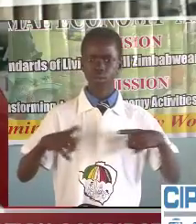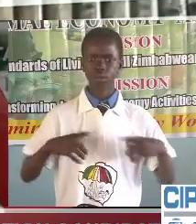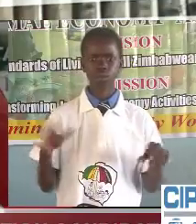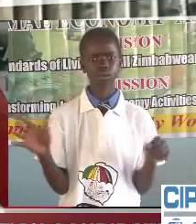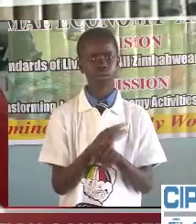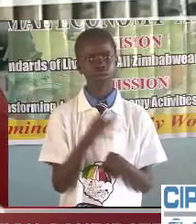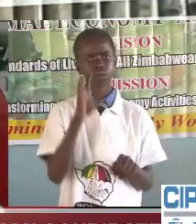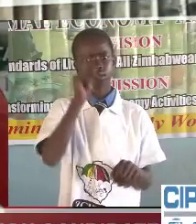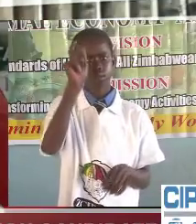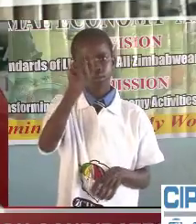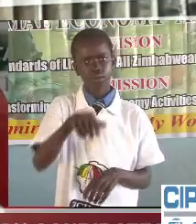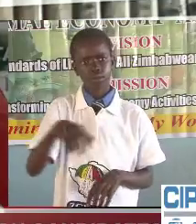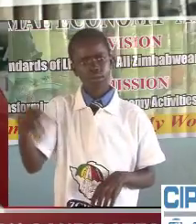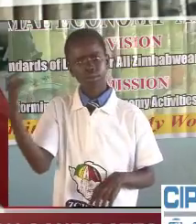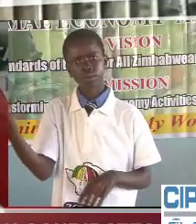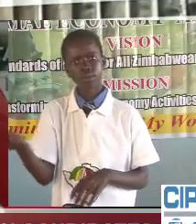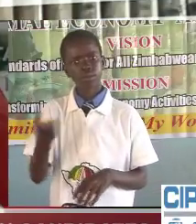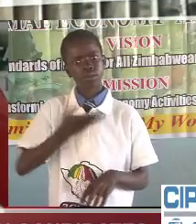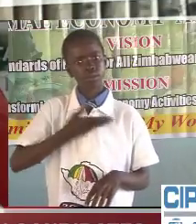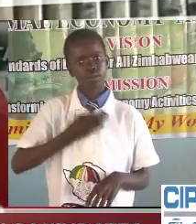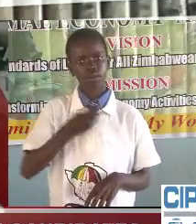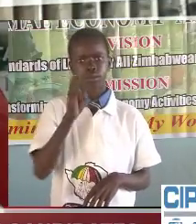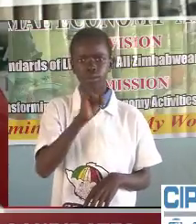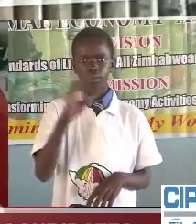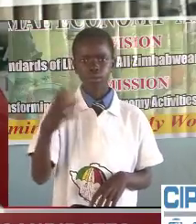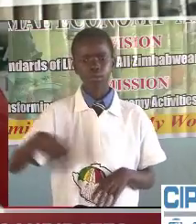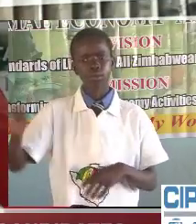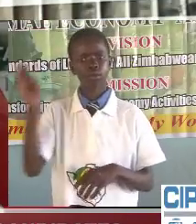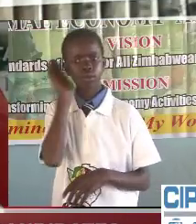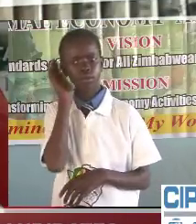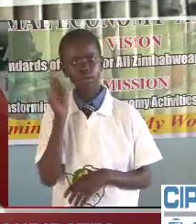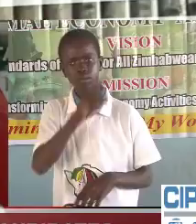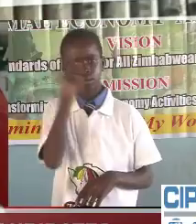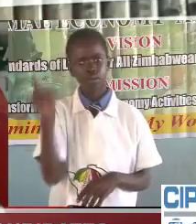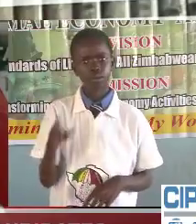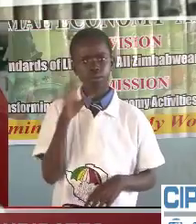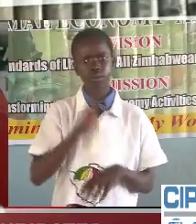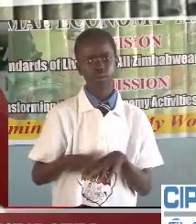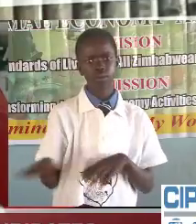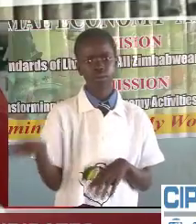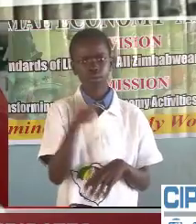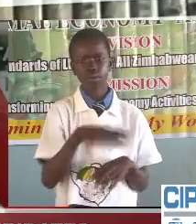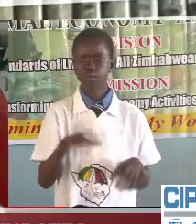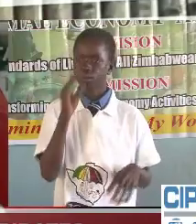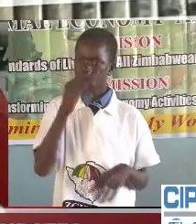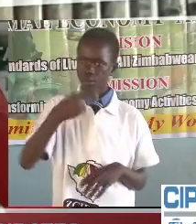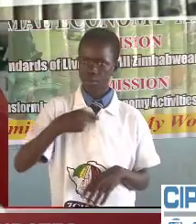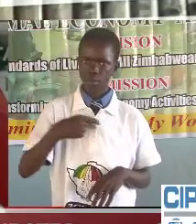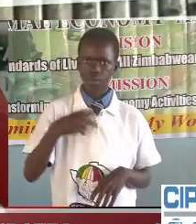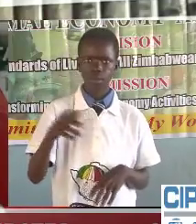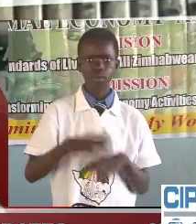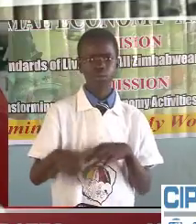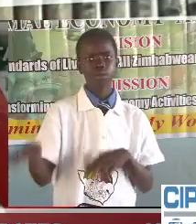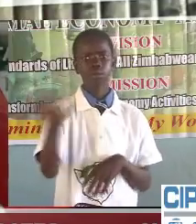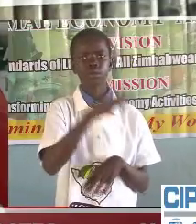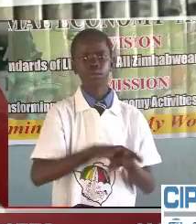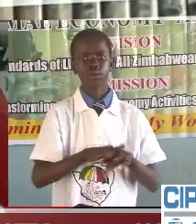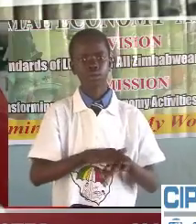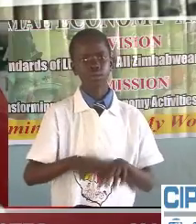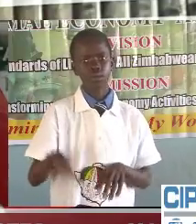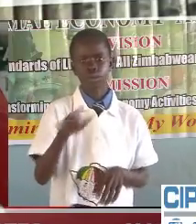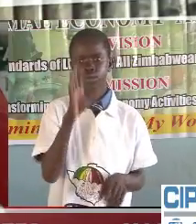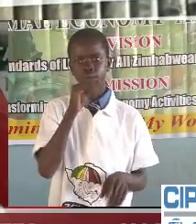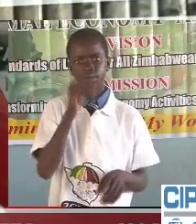kuma council chambers vachiziva kuti machambers echacho ndeedu isusu vanhu.